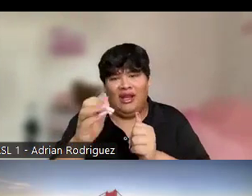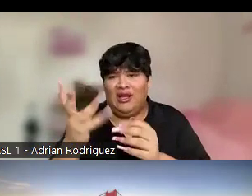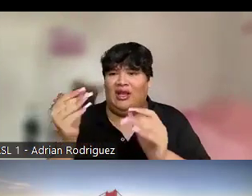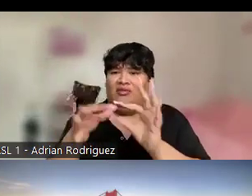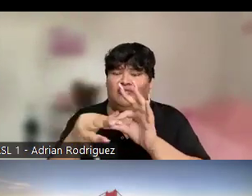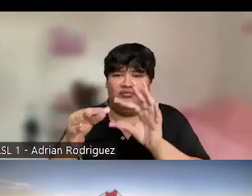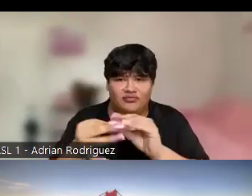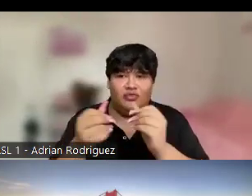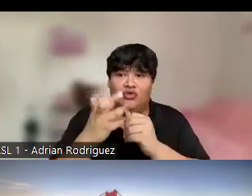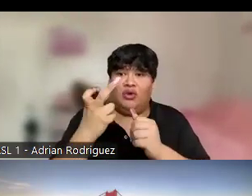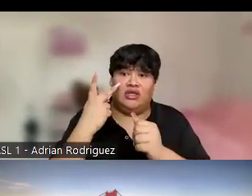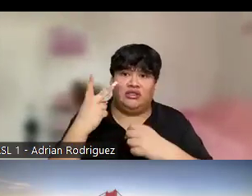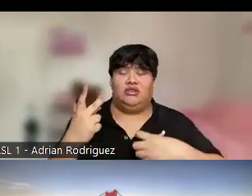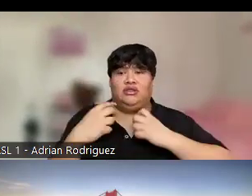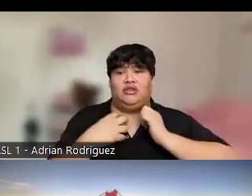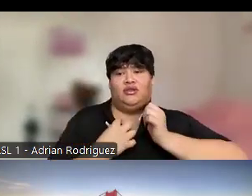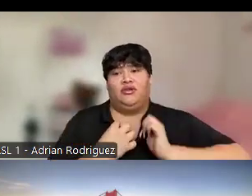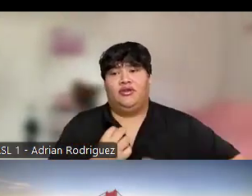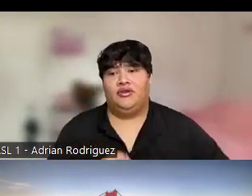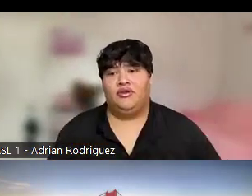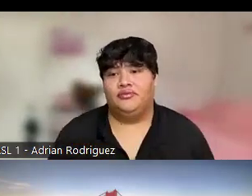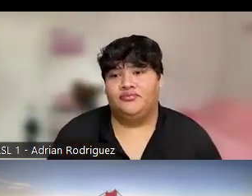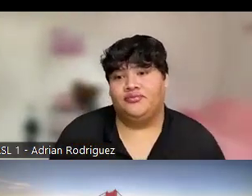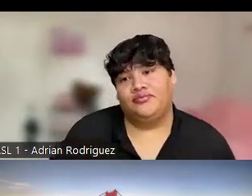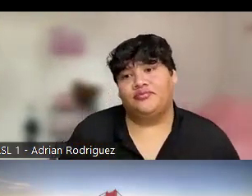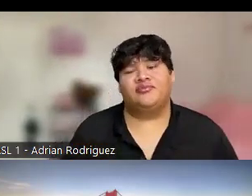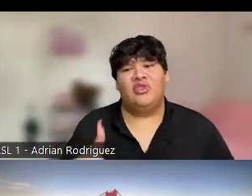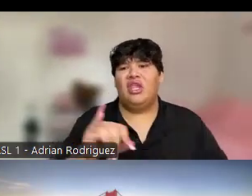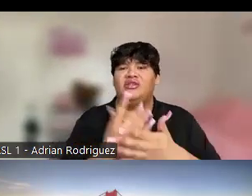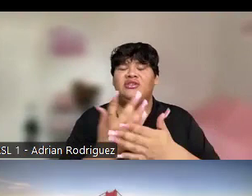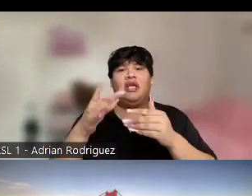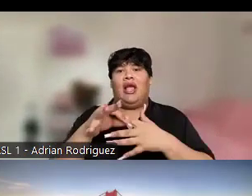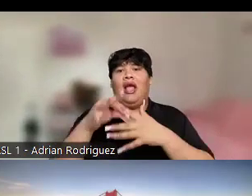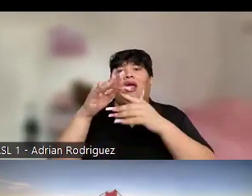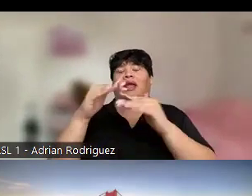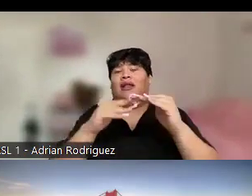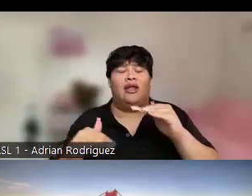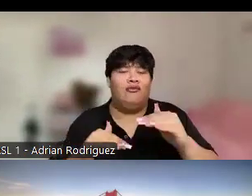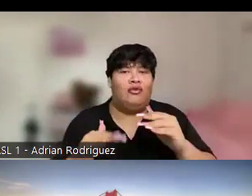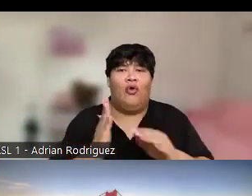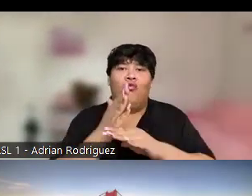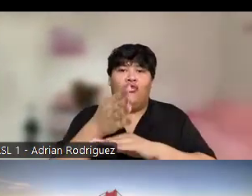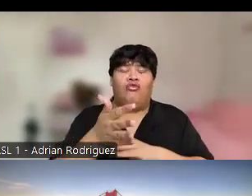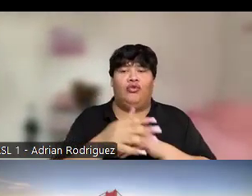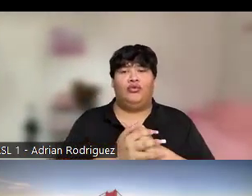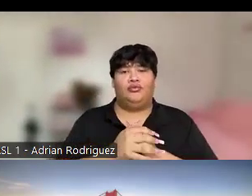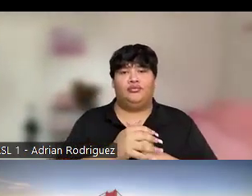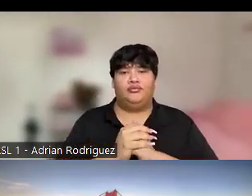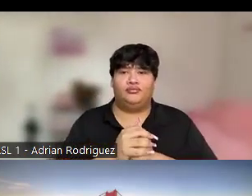you might want to see in it. So this is just a high level overview. So next slide, please.